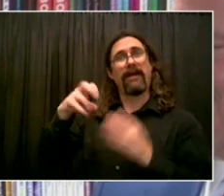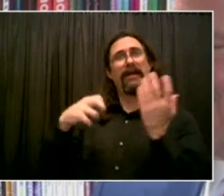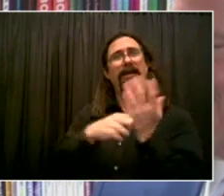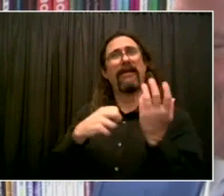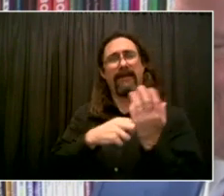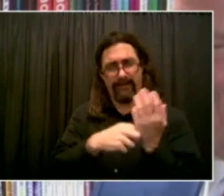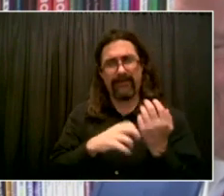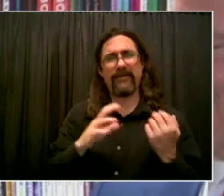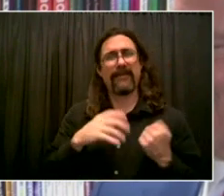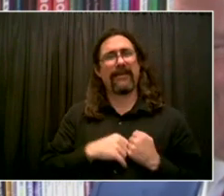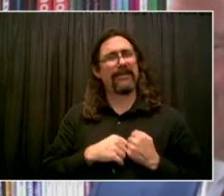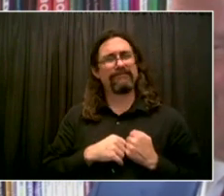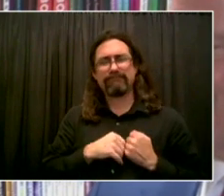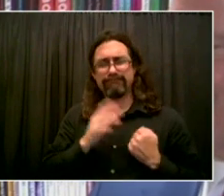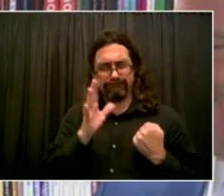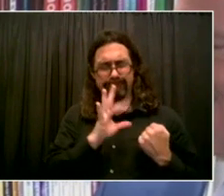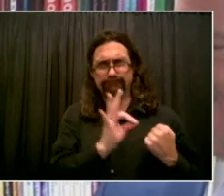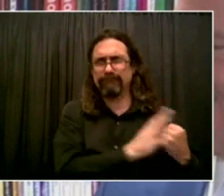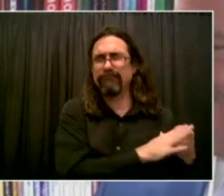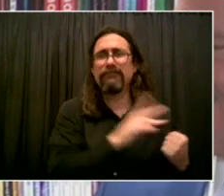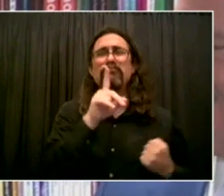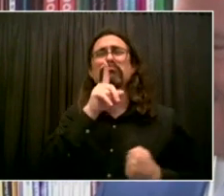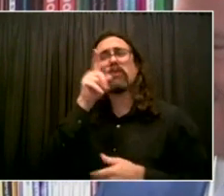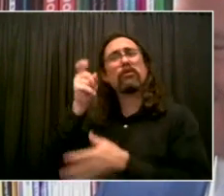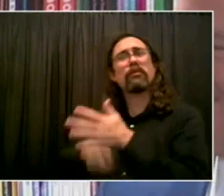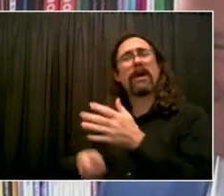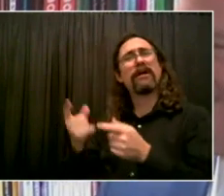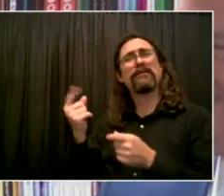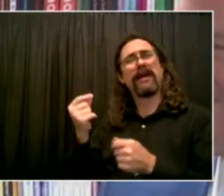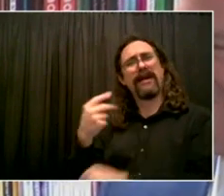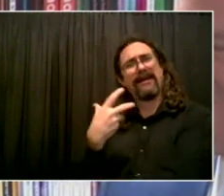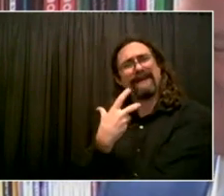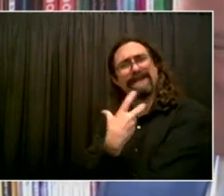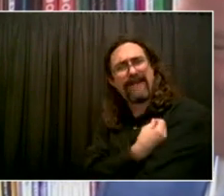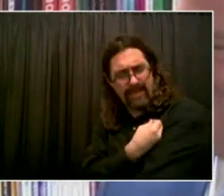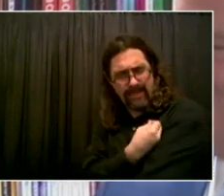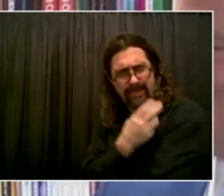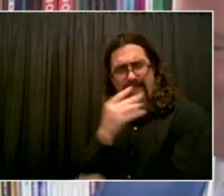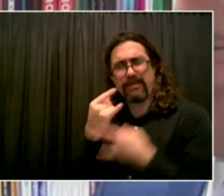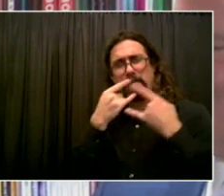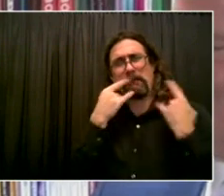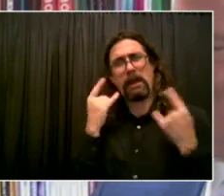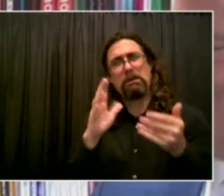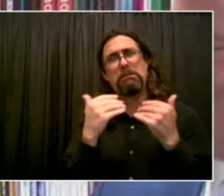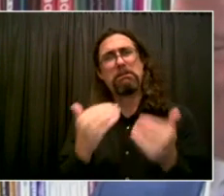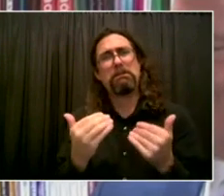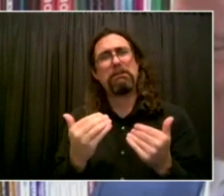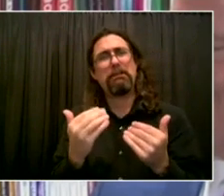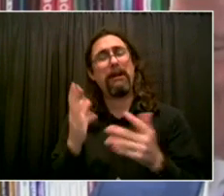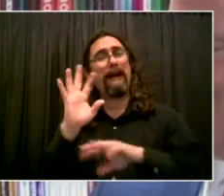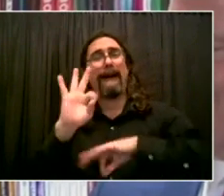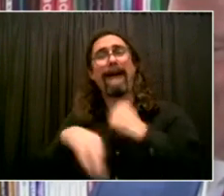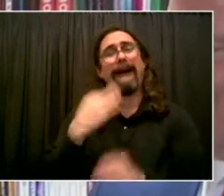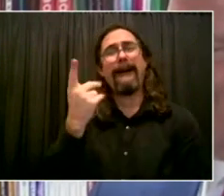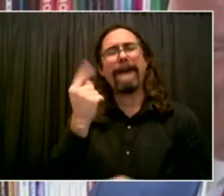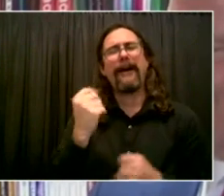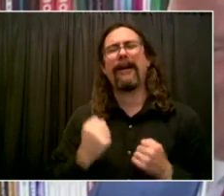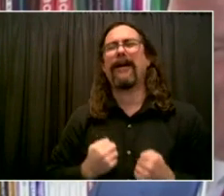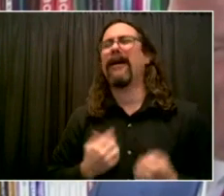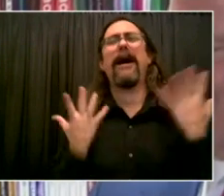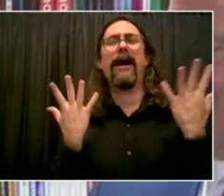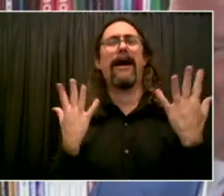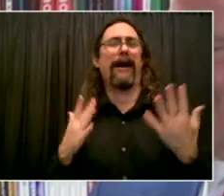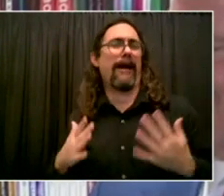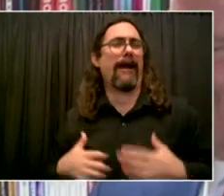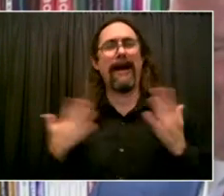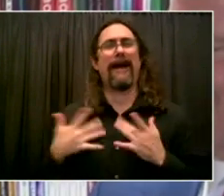tell world-class stories at the highest level, and I'm so grateful it's back. So please get vaccinated so